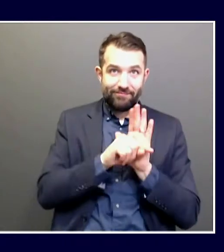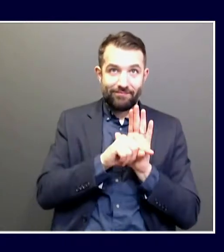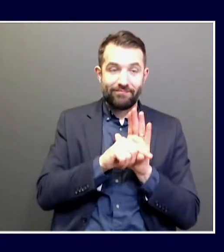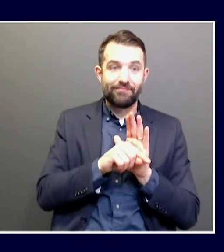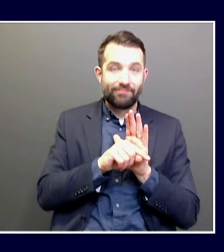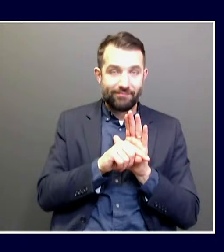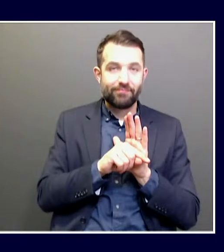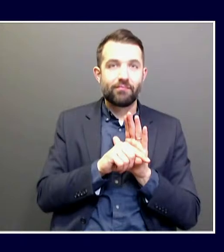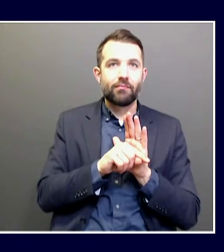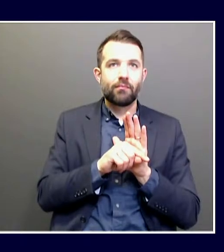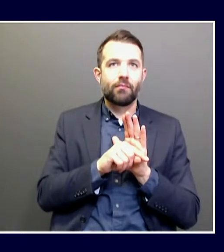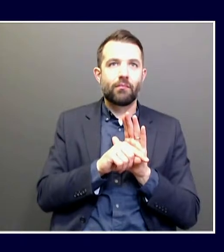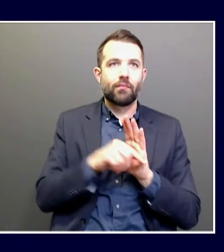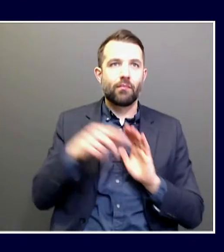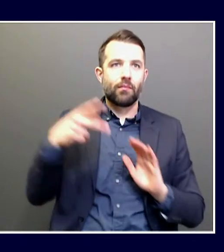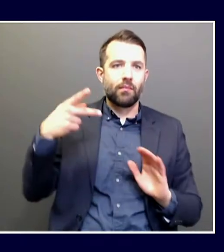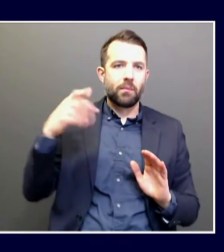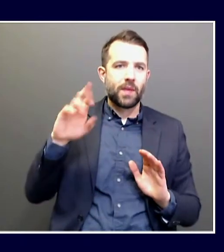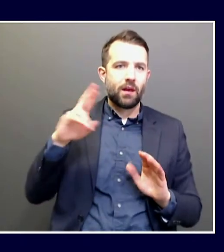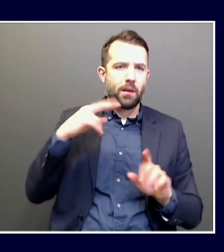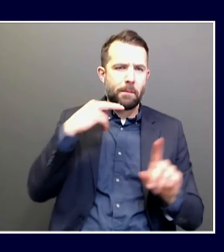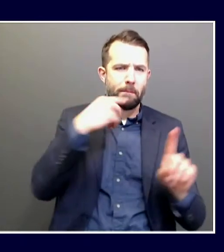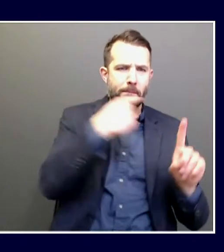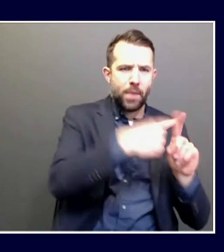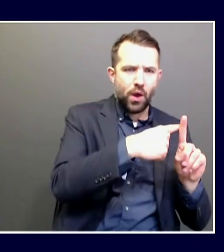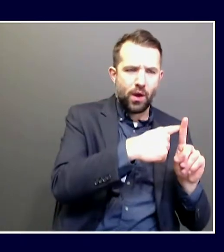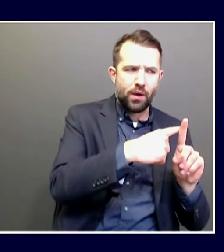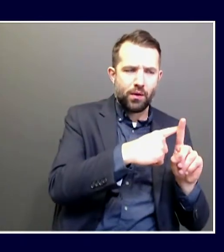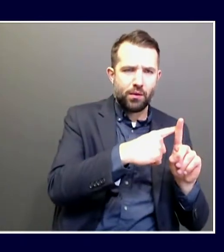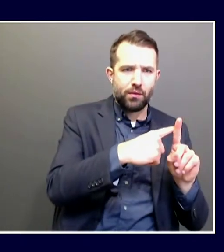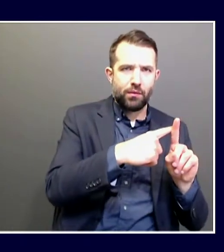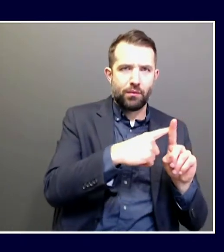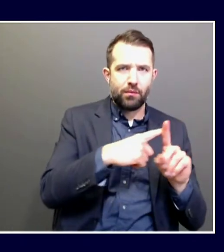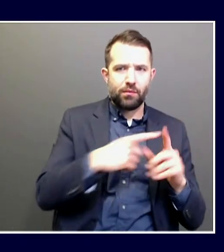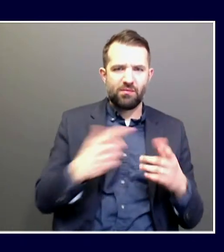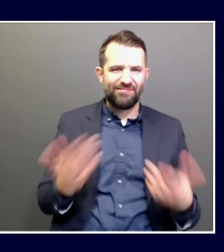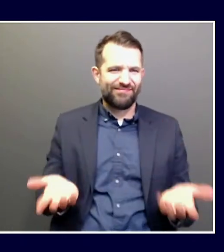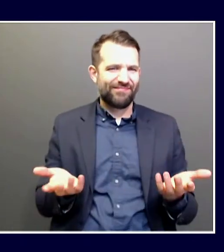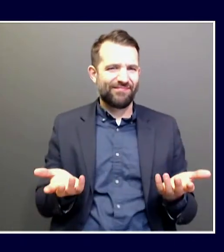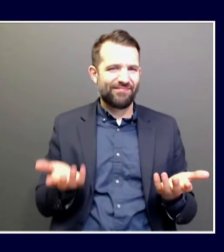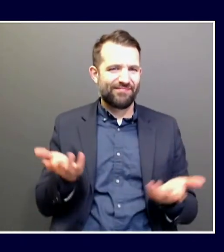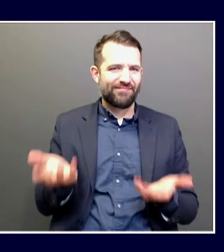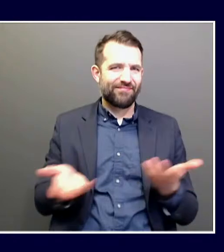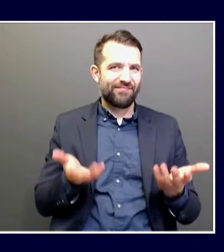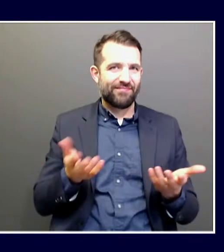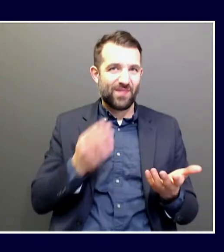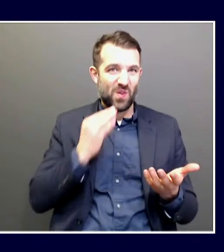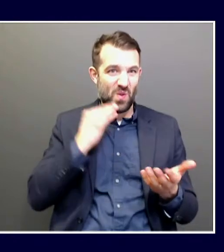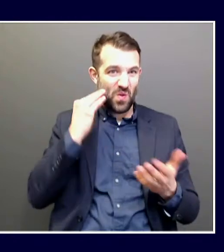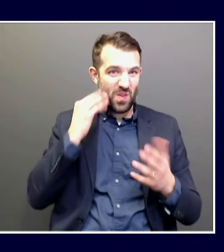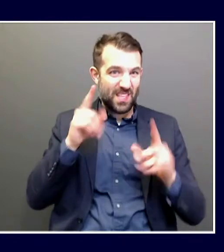PCR test and getting a positive result. Should this undermine our faith in the